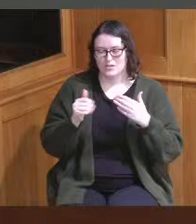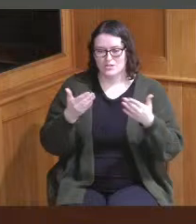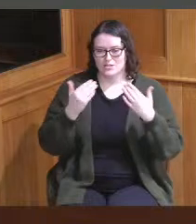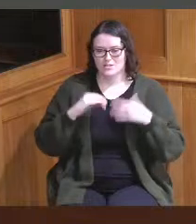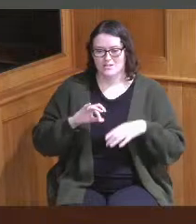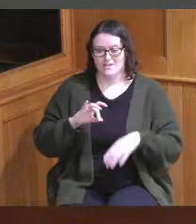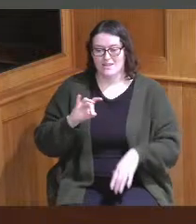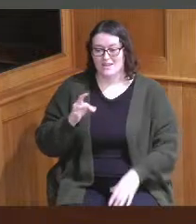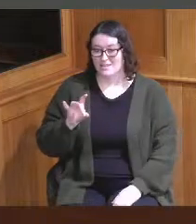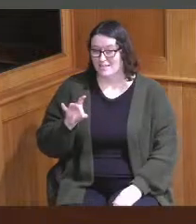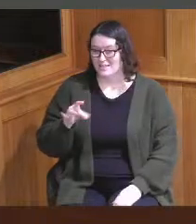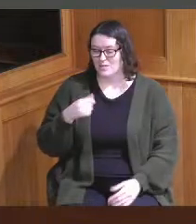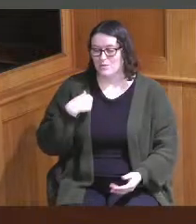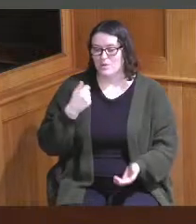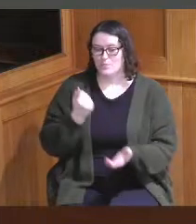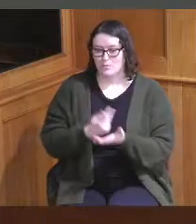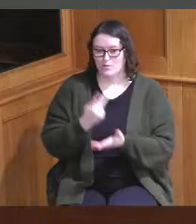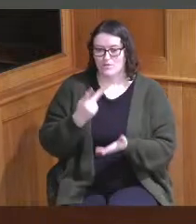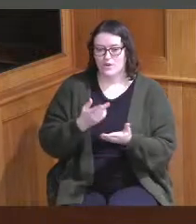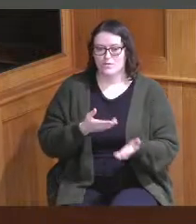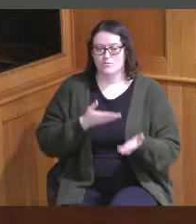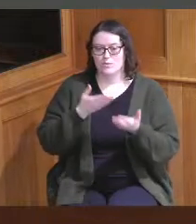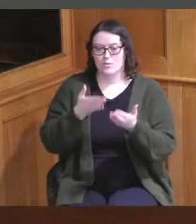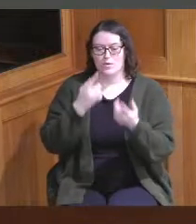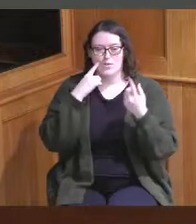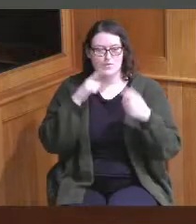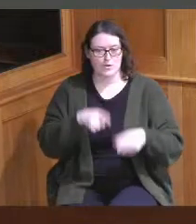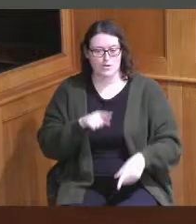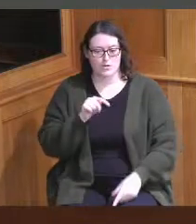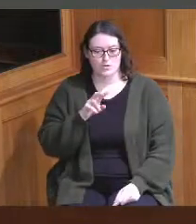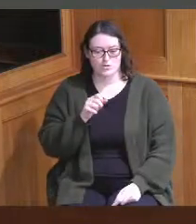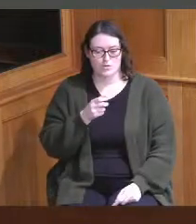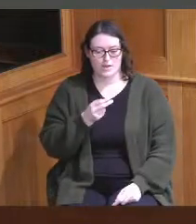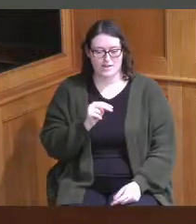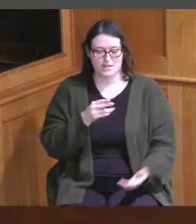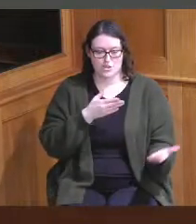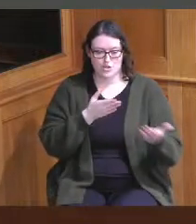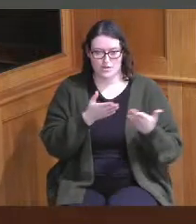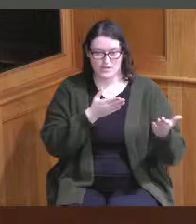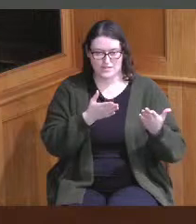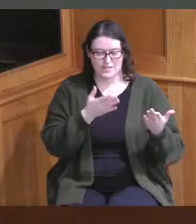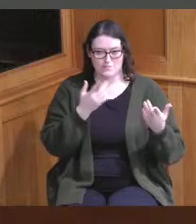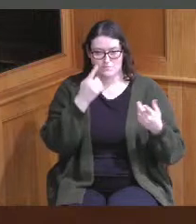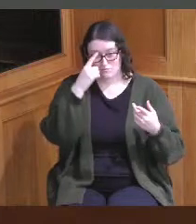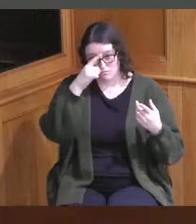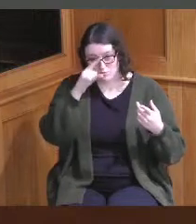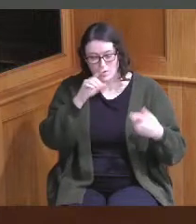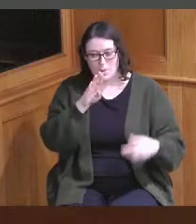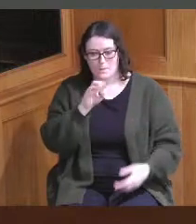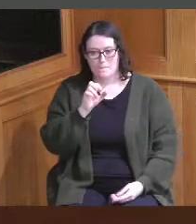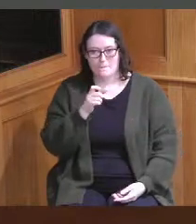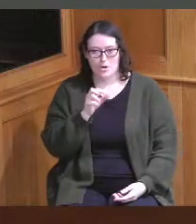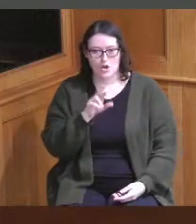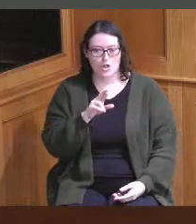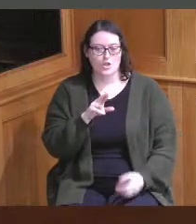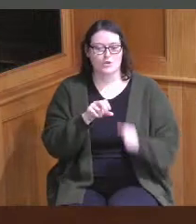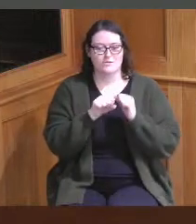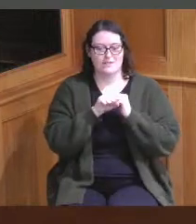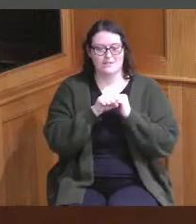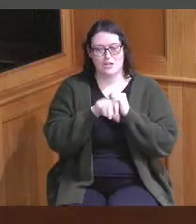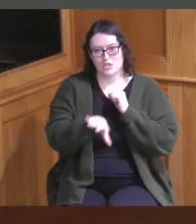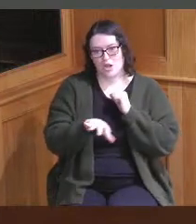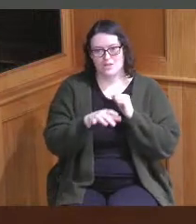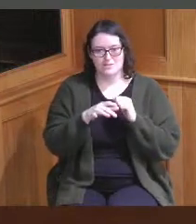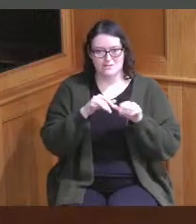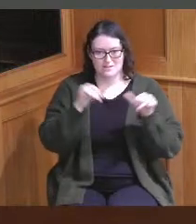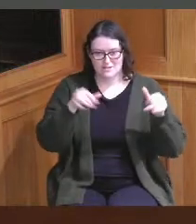18 is a resolution authorizing the award of an agreement to Triton Services for the boiler exhaust system replacement at Paycor